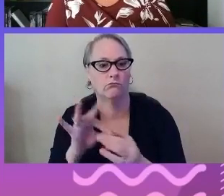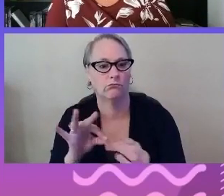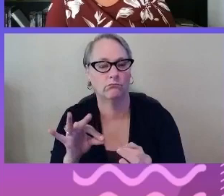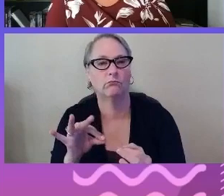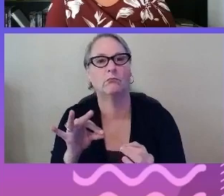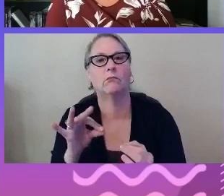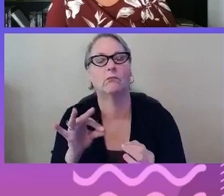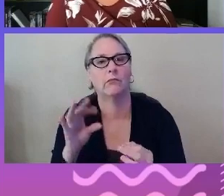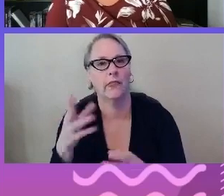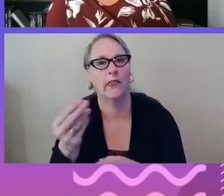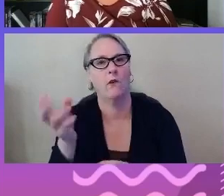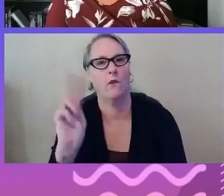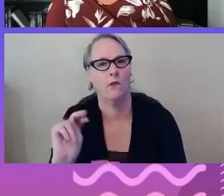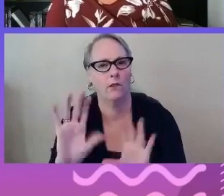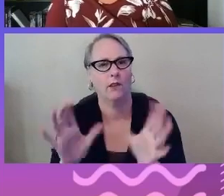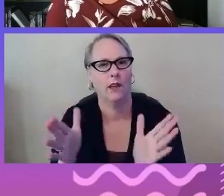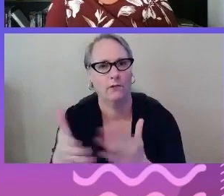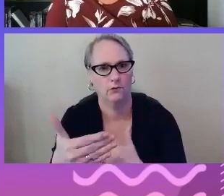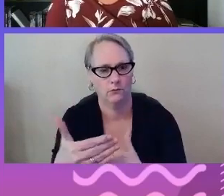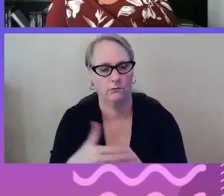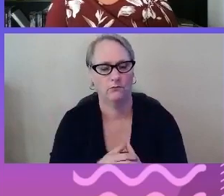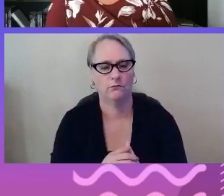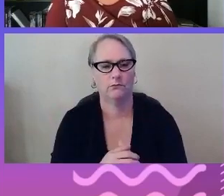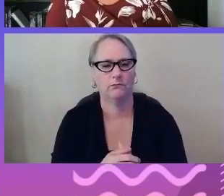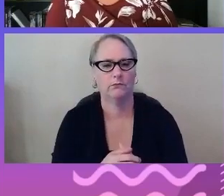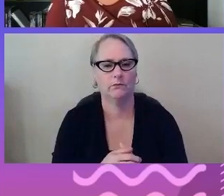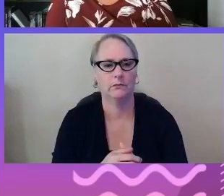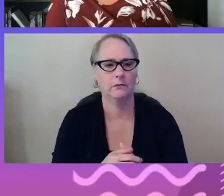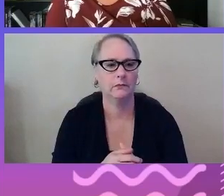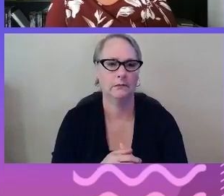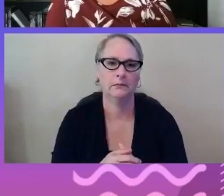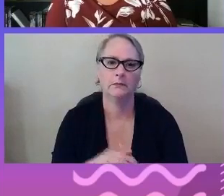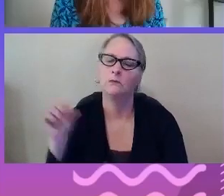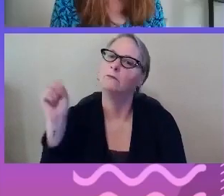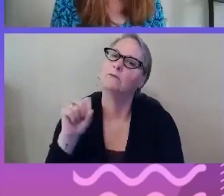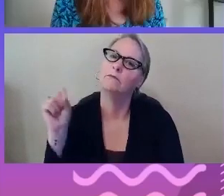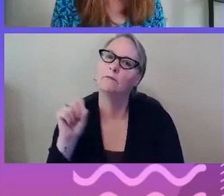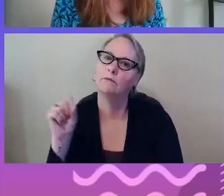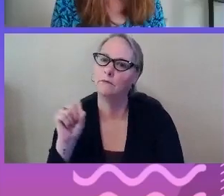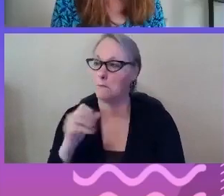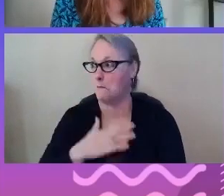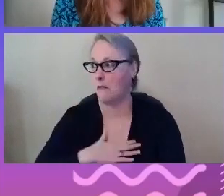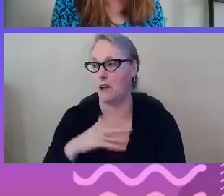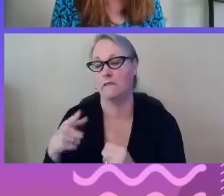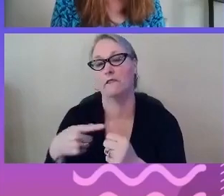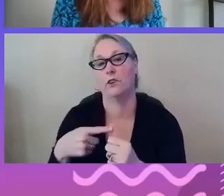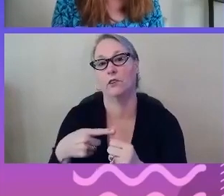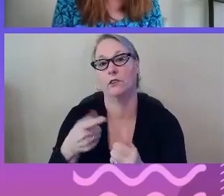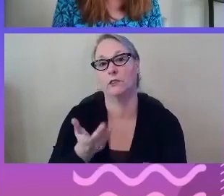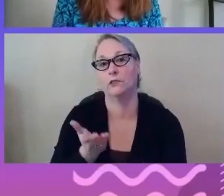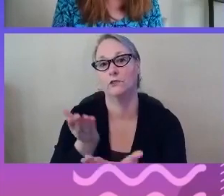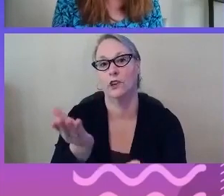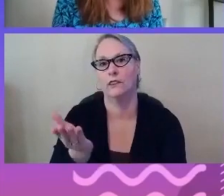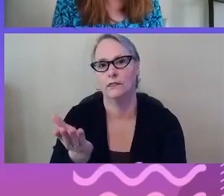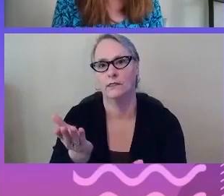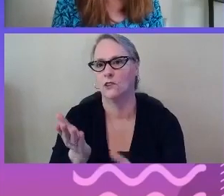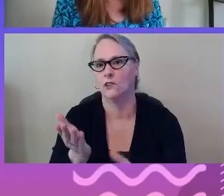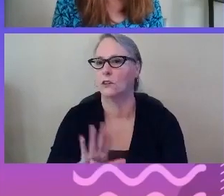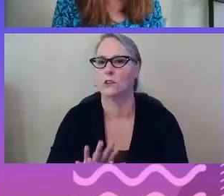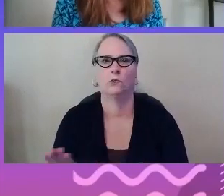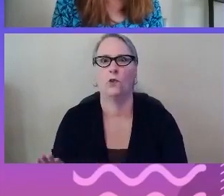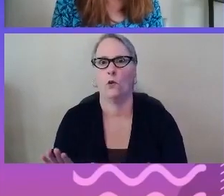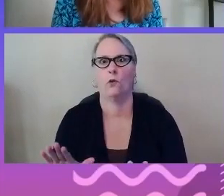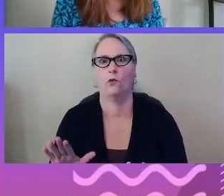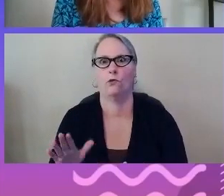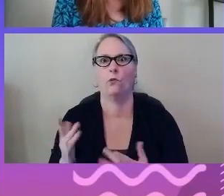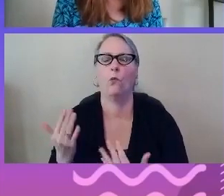their own classrooms and settings. Yeah. My first suggestion would be to not wait, right? To try to